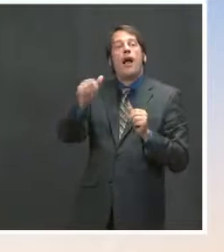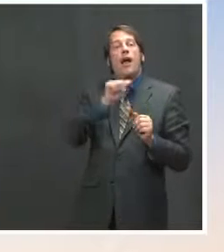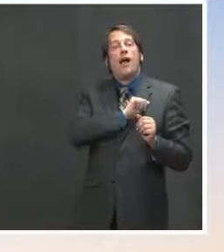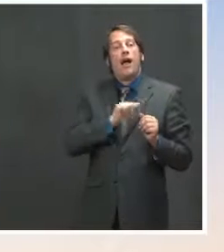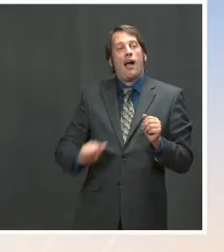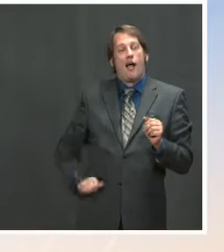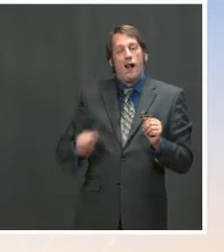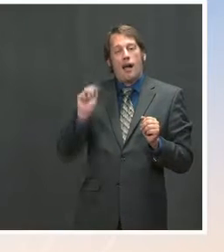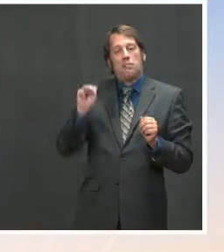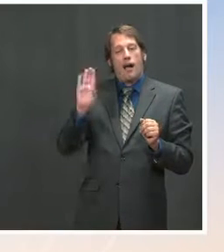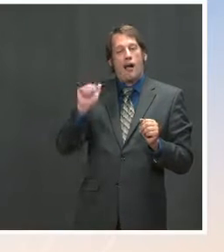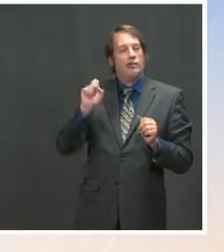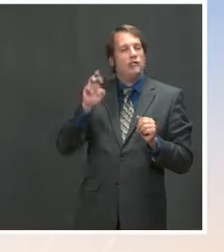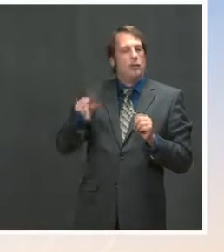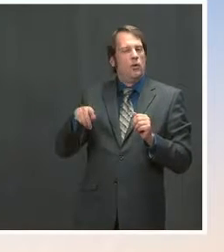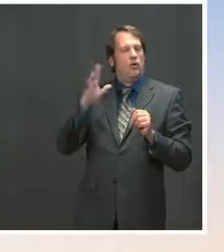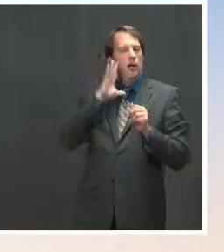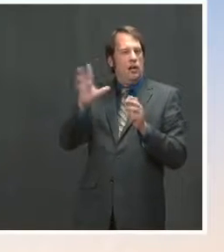and she highlighted